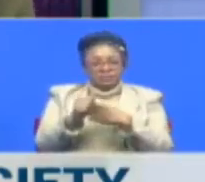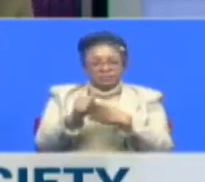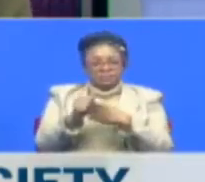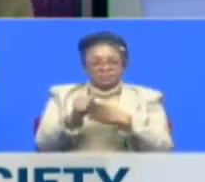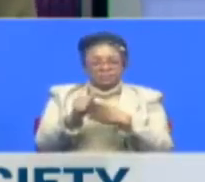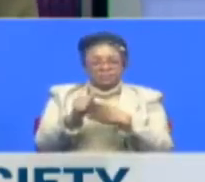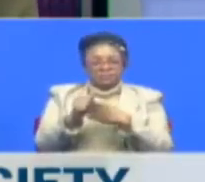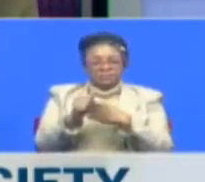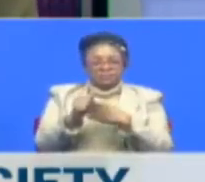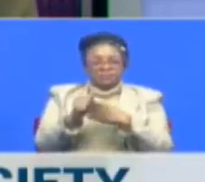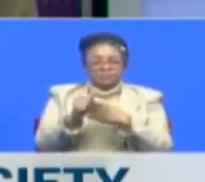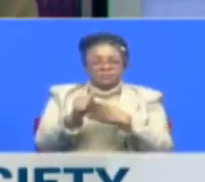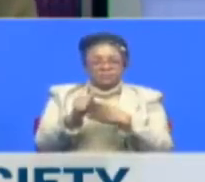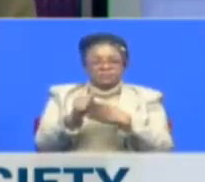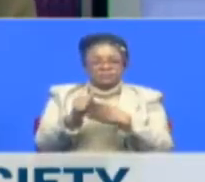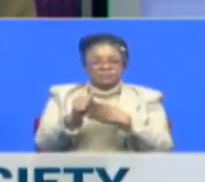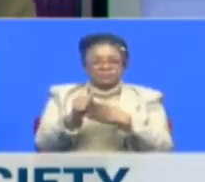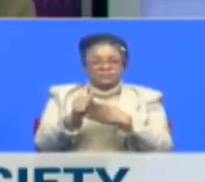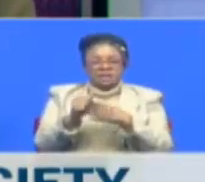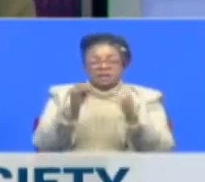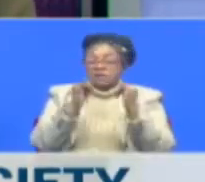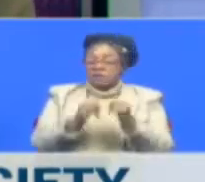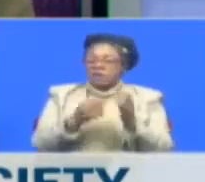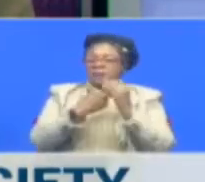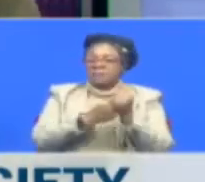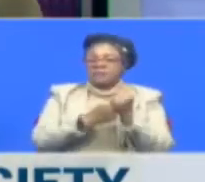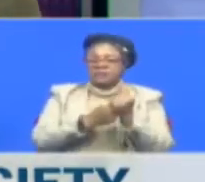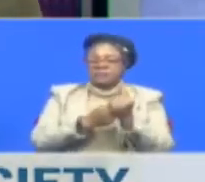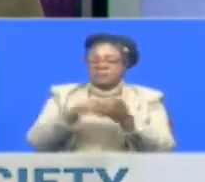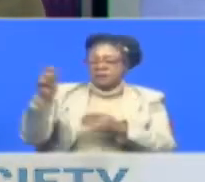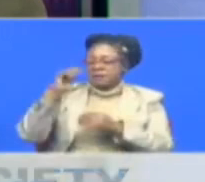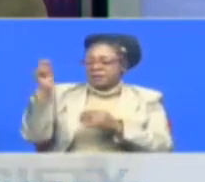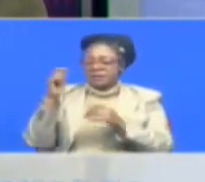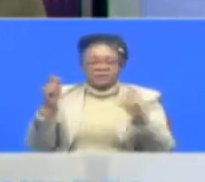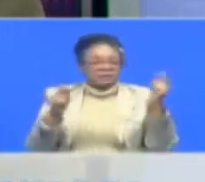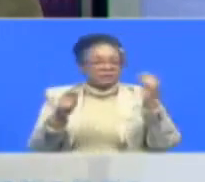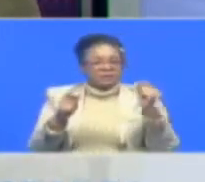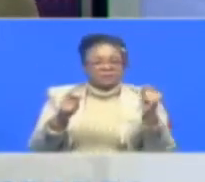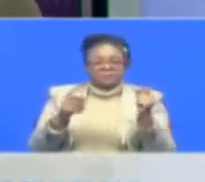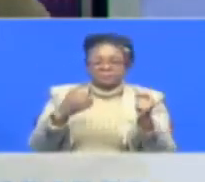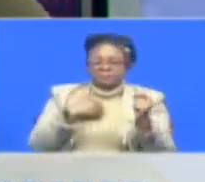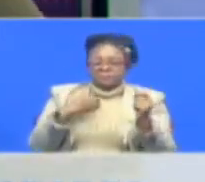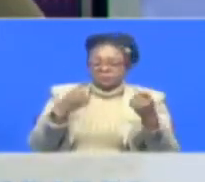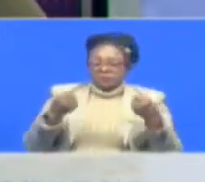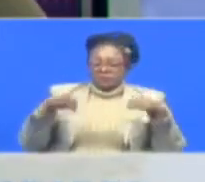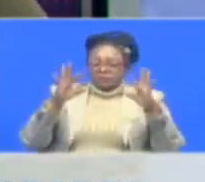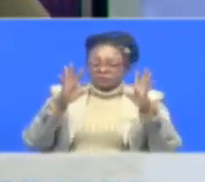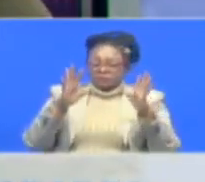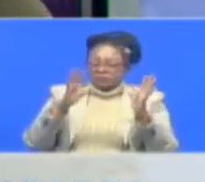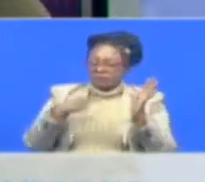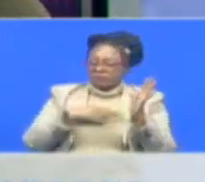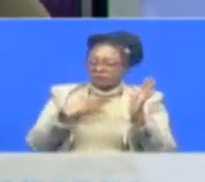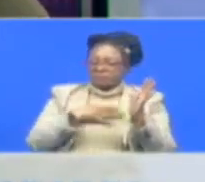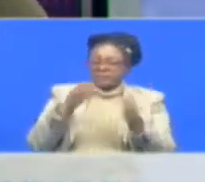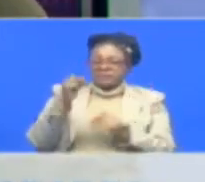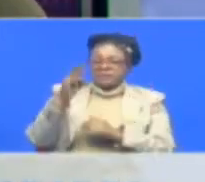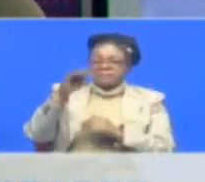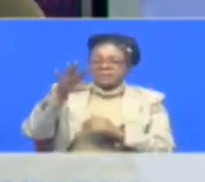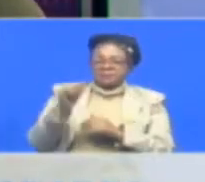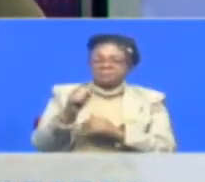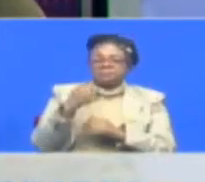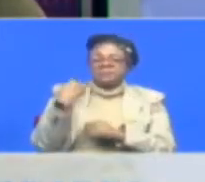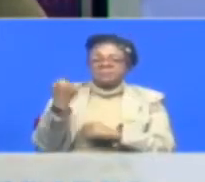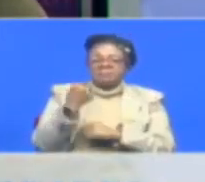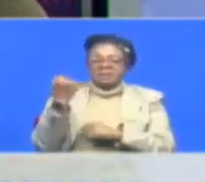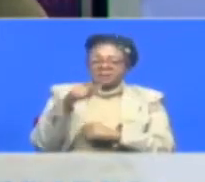The fruits of the renewed partnership between Kenya and Tanzania following the official visit by President Samia Suluhu in May this